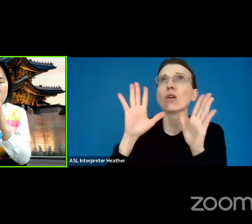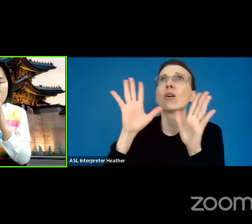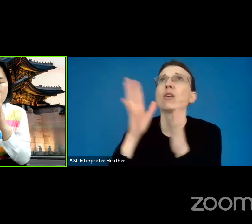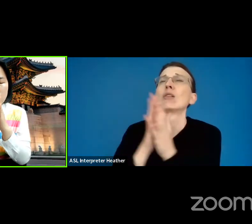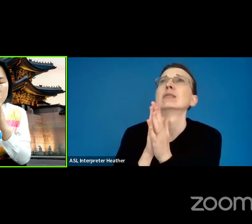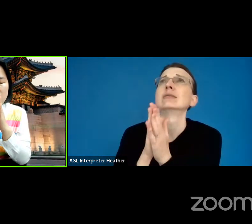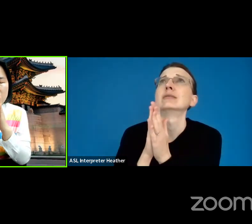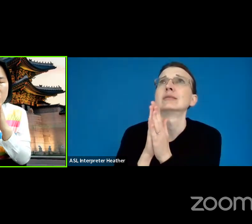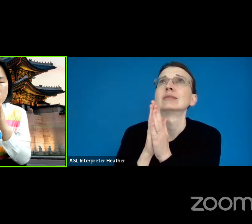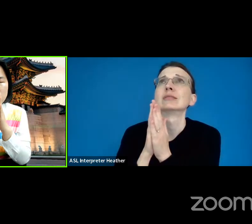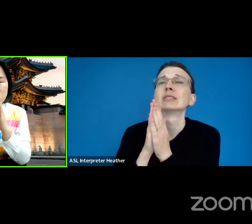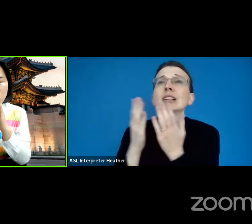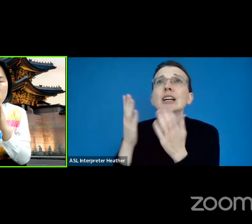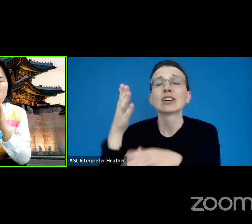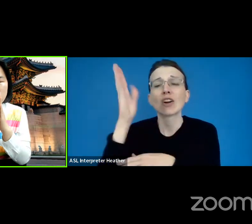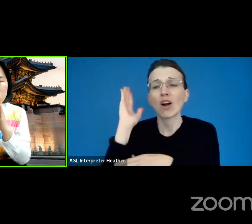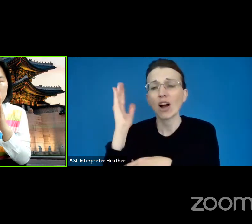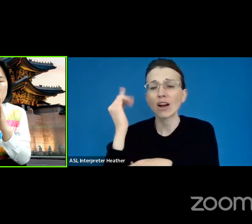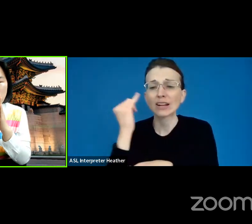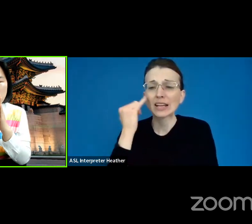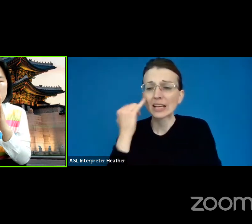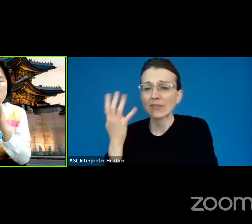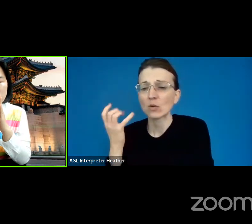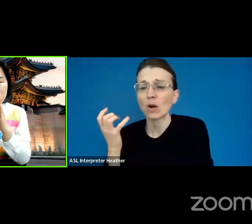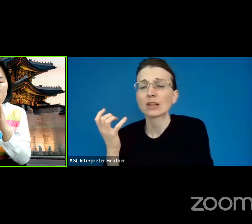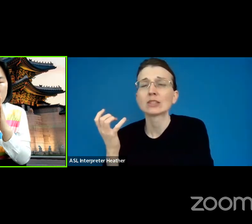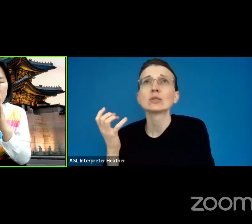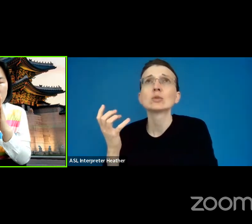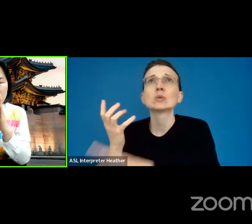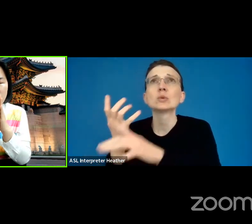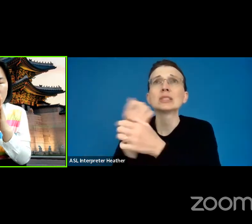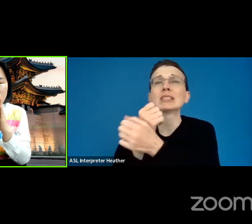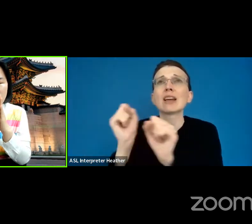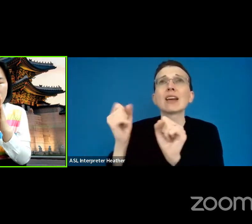us, please put down a new rope.